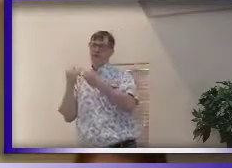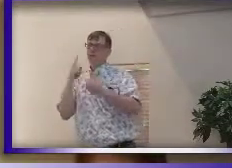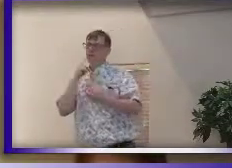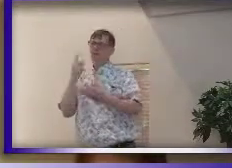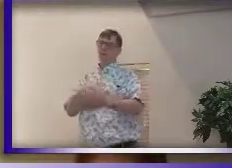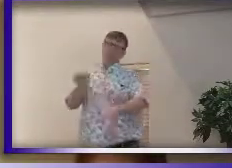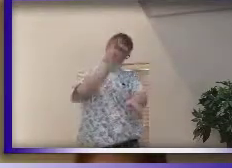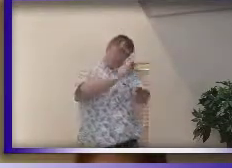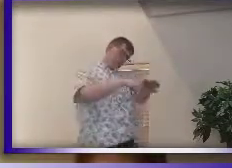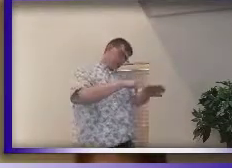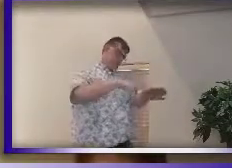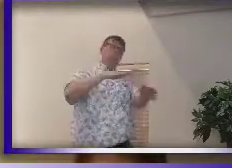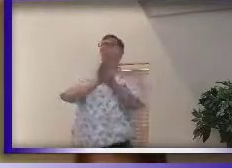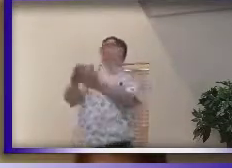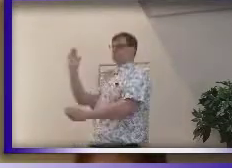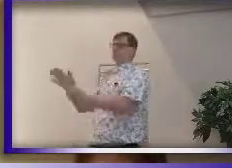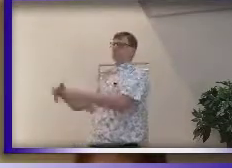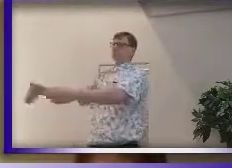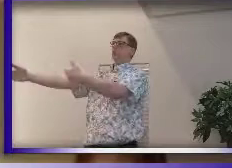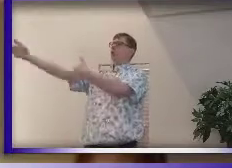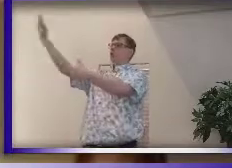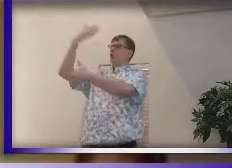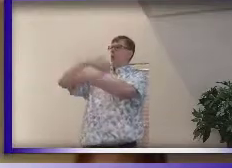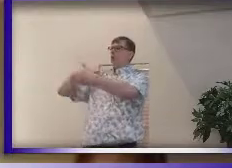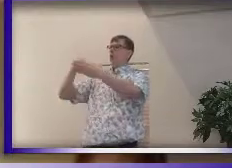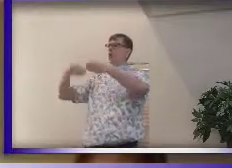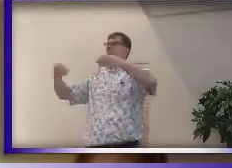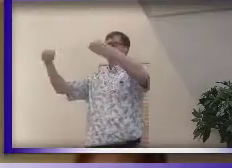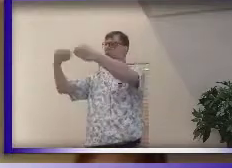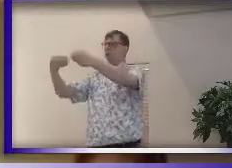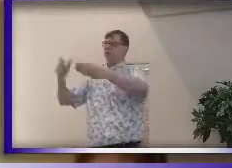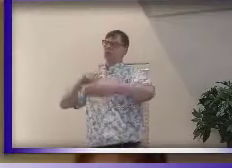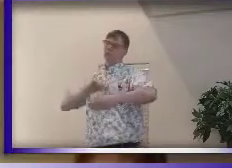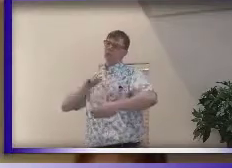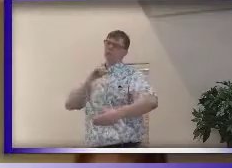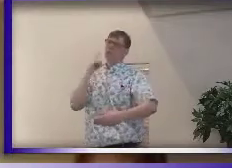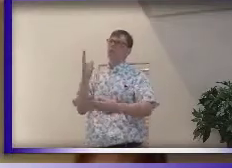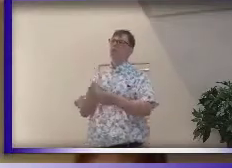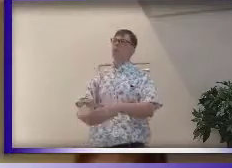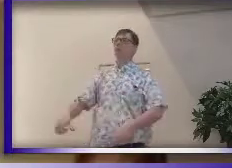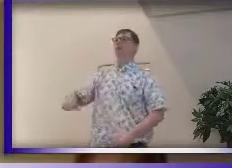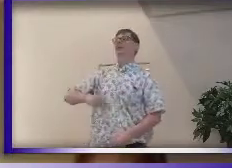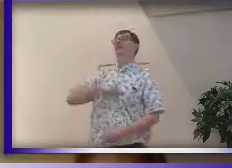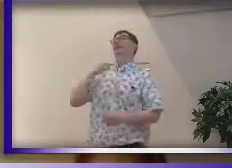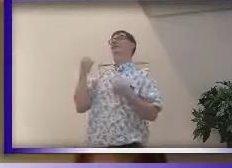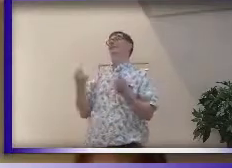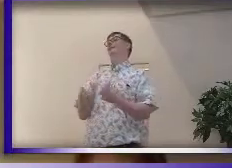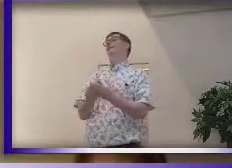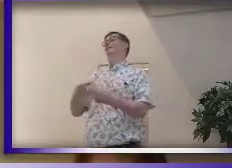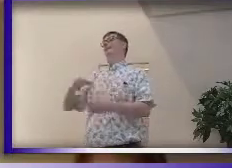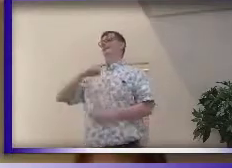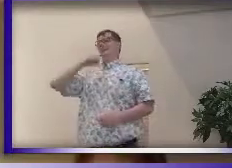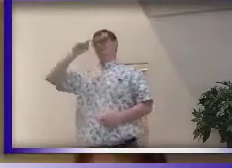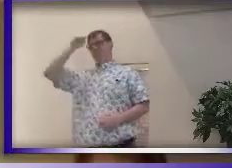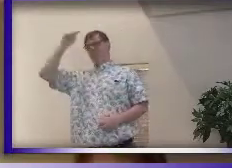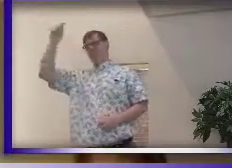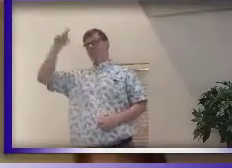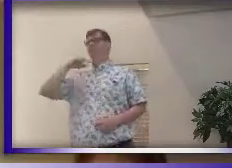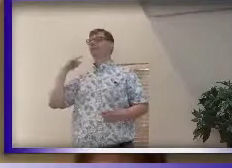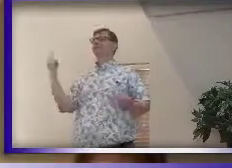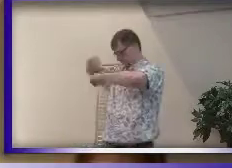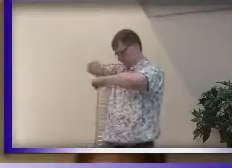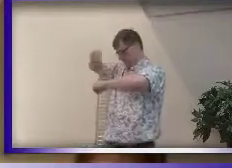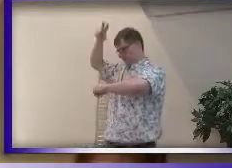It is incredibly important to find time to sit in the silence, and our culture doesn't